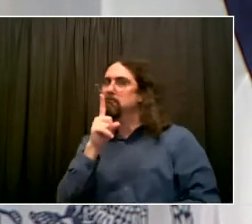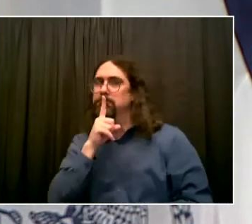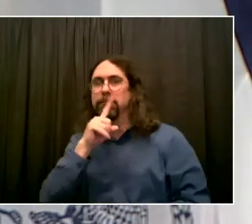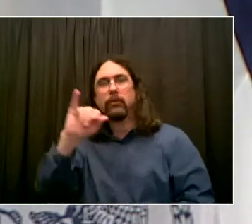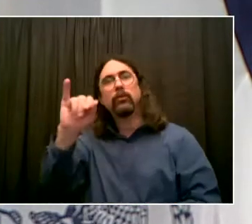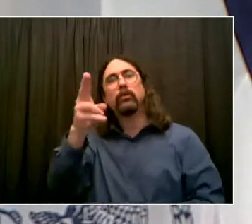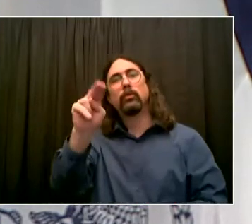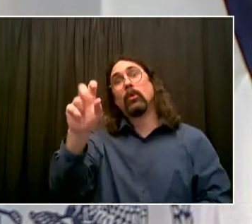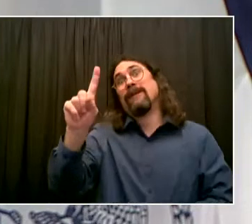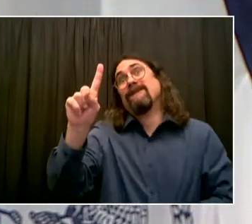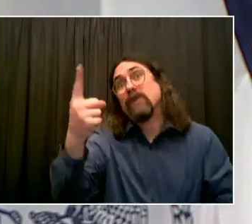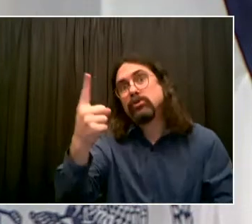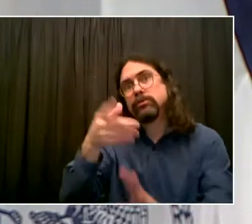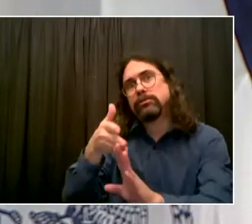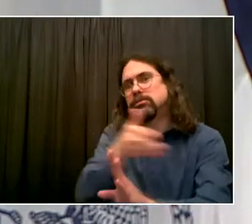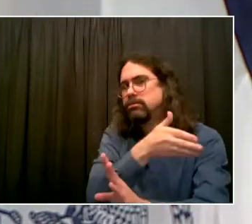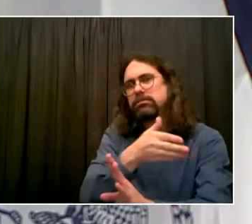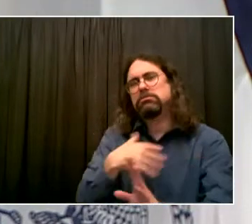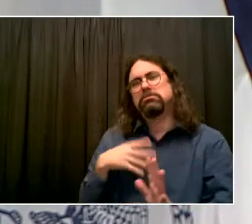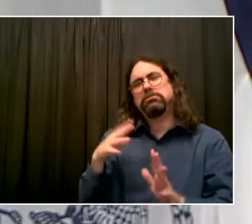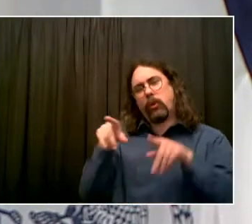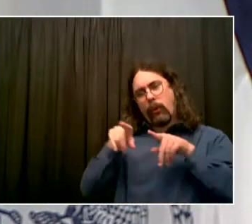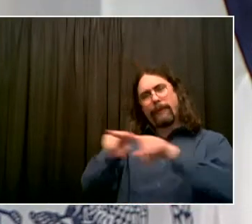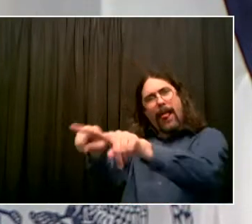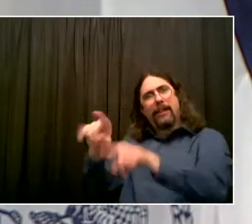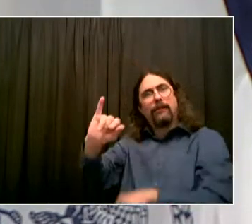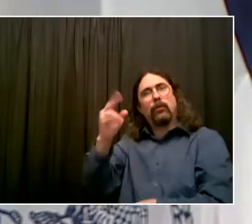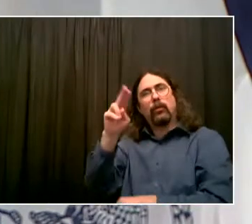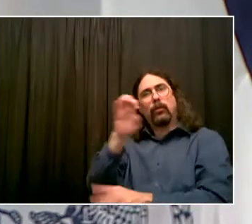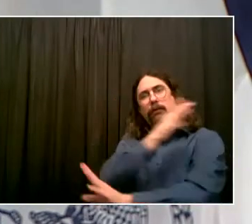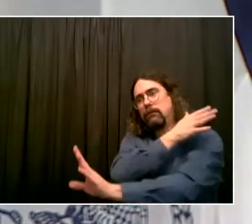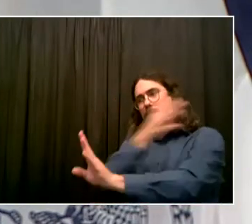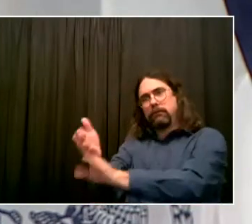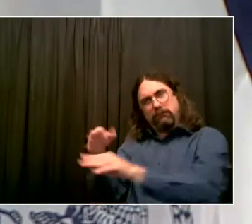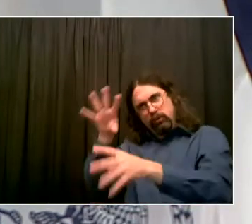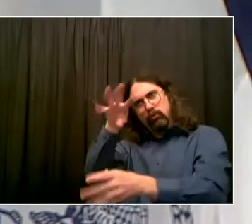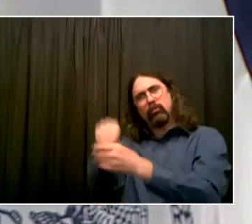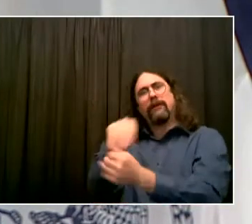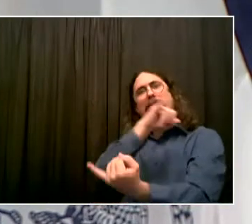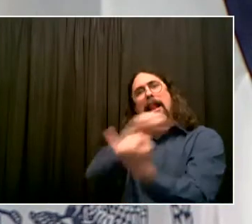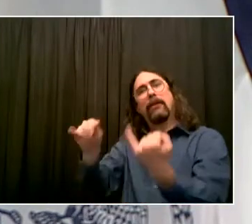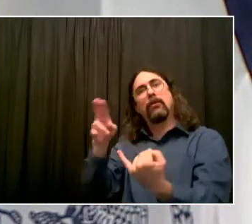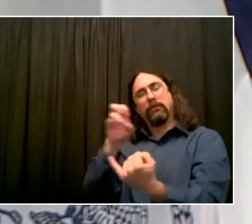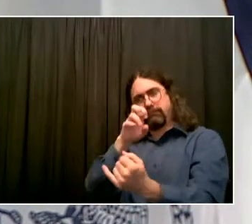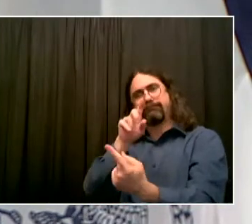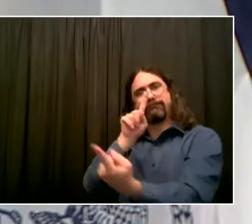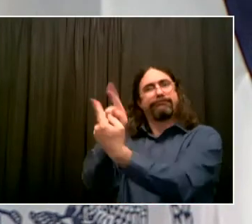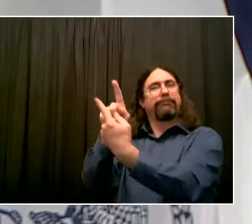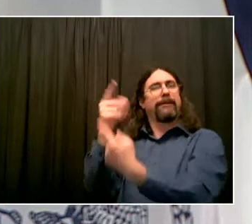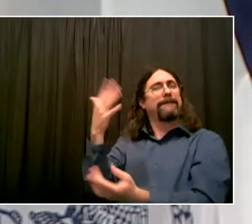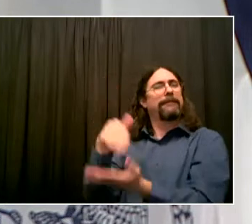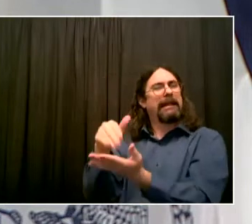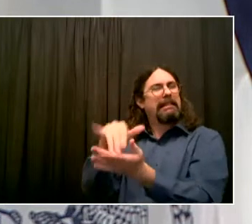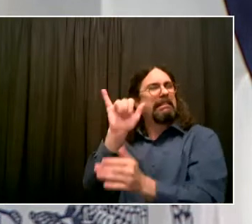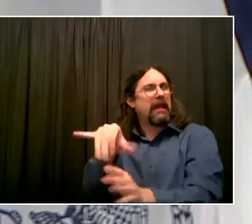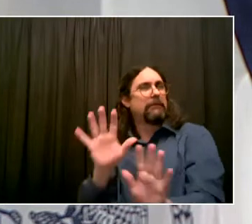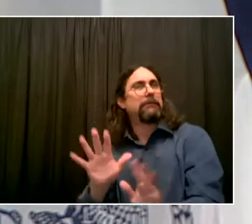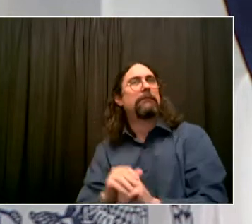almost half the folks we need to get to 50% are fully vaccinated, 2.3